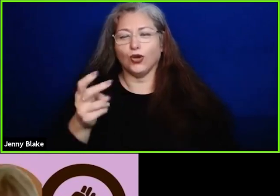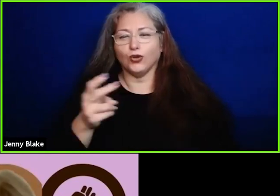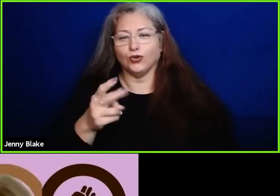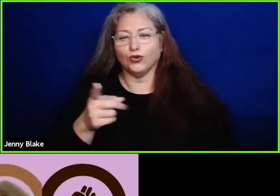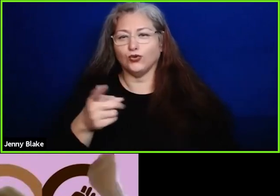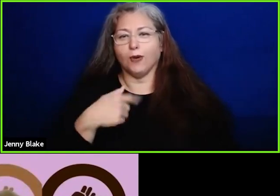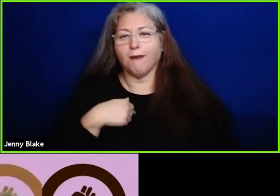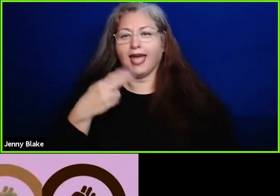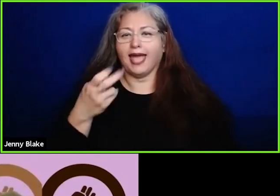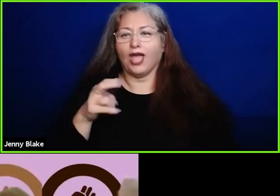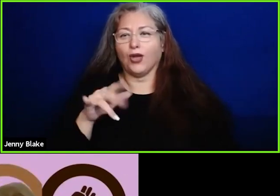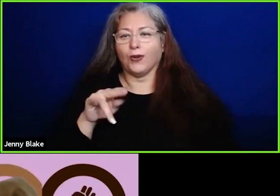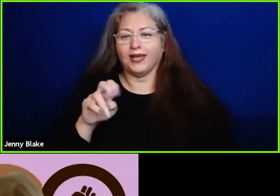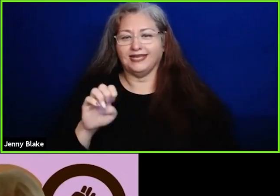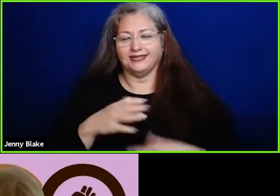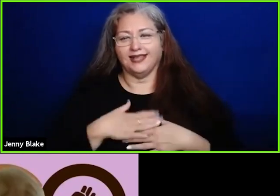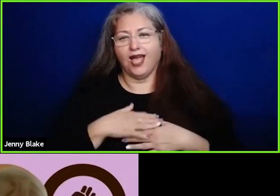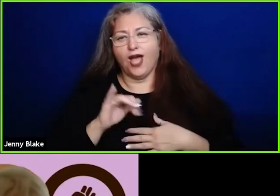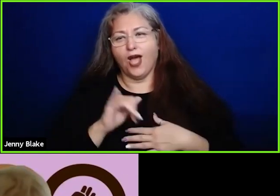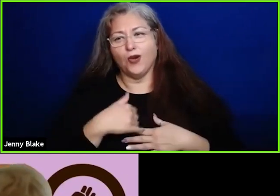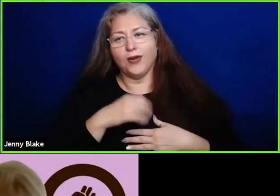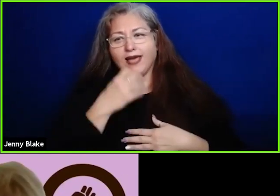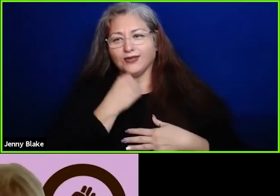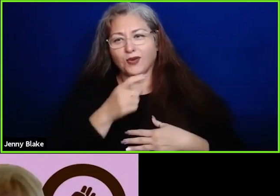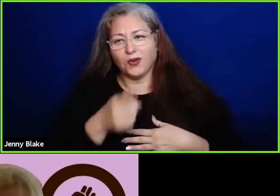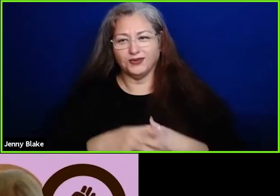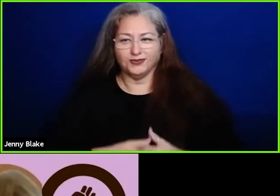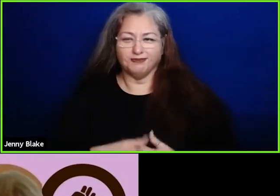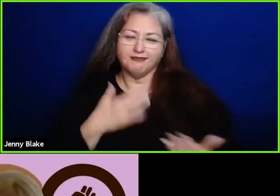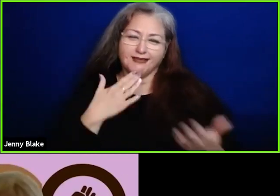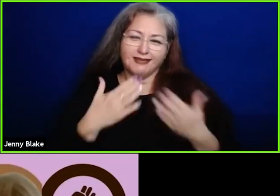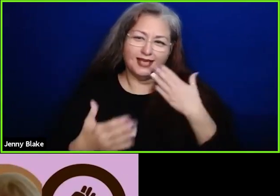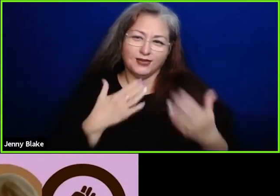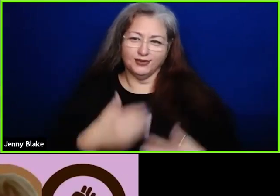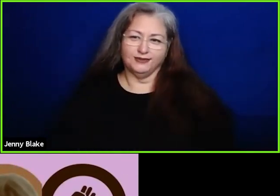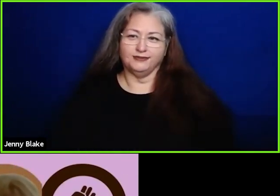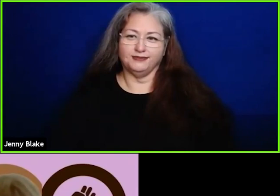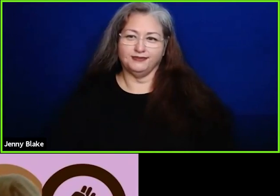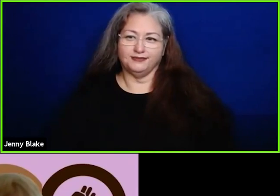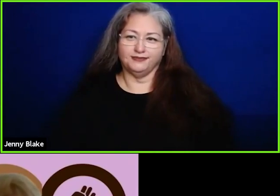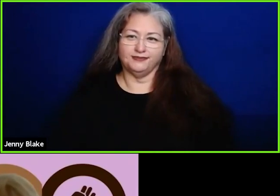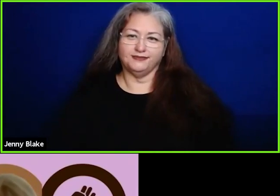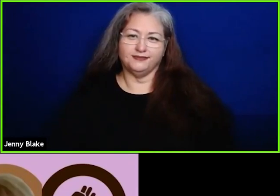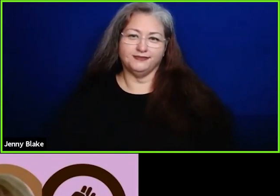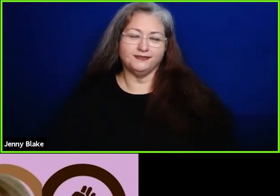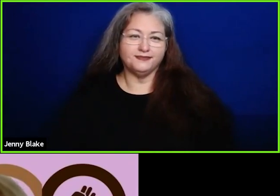heroines. Oh, we adore you. Thank you.